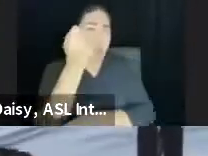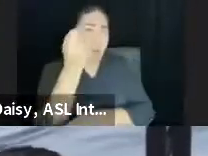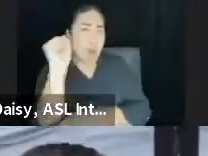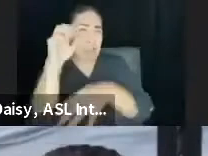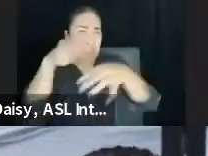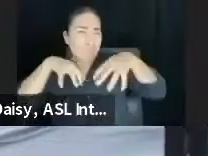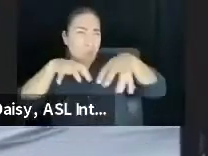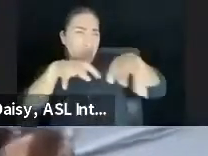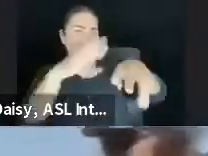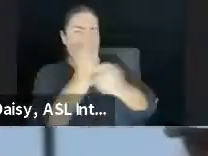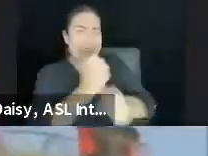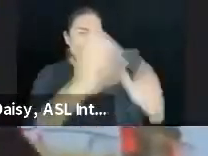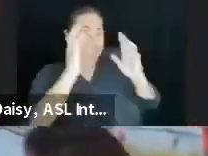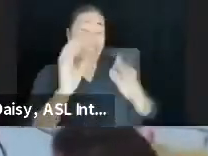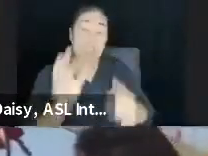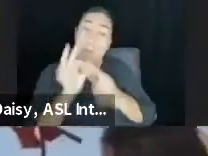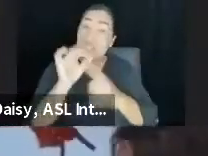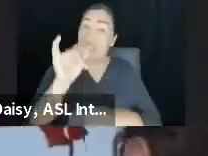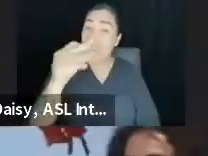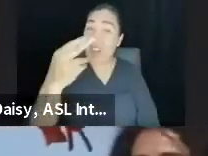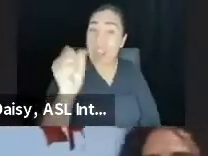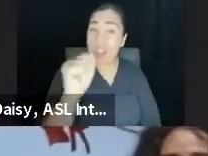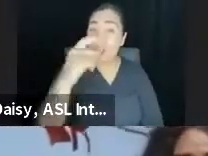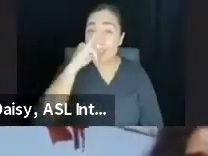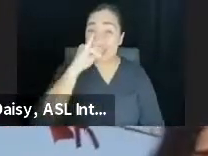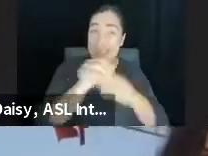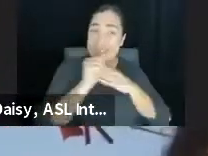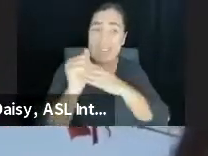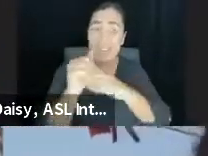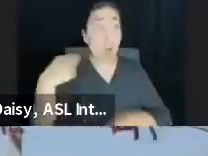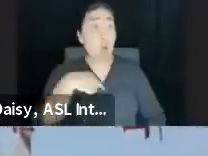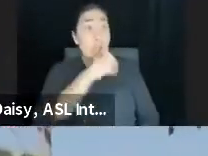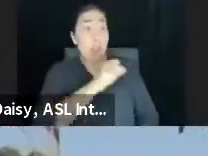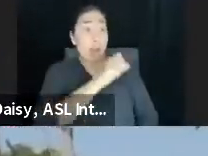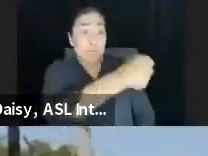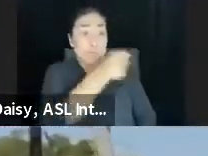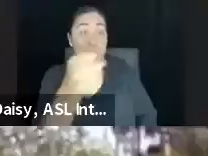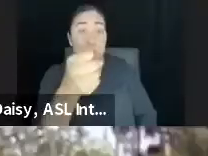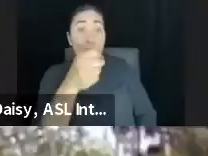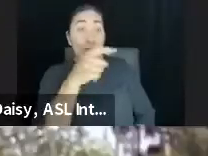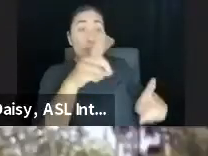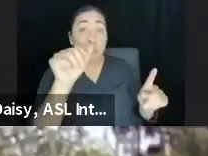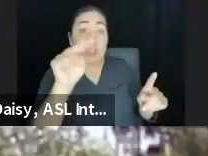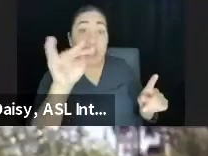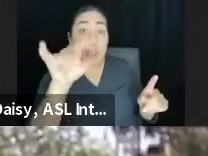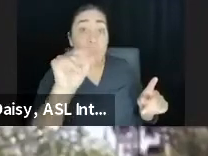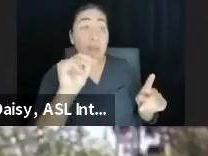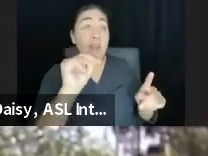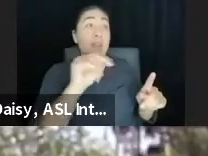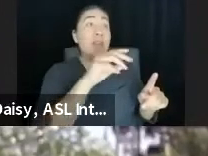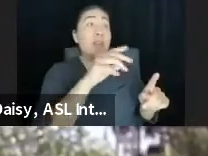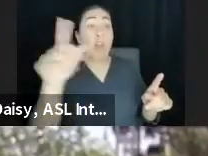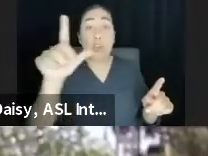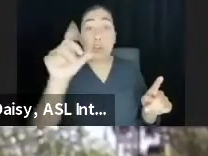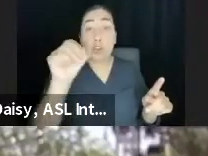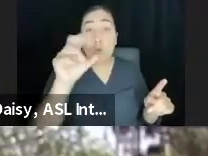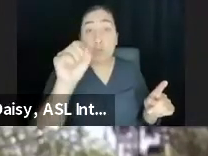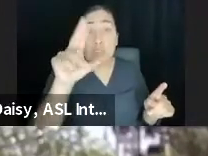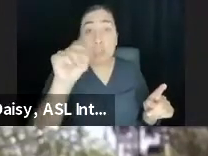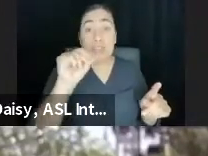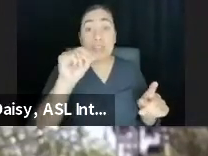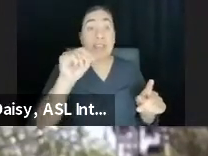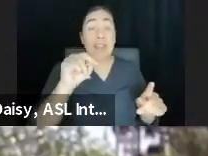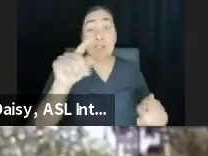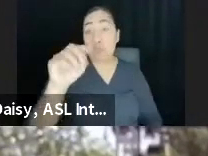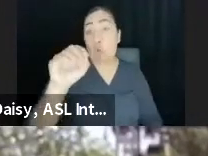Hear us saying what? That it's not okay to exclude trans people from ceremony. I think that Native people, because we come from an oral tradition and